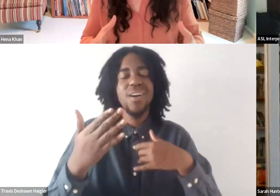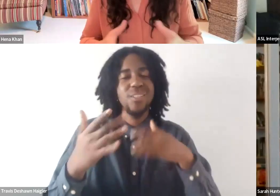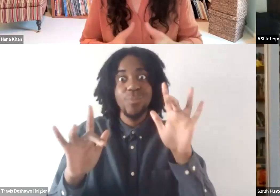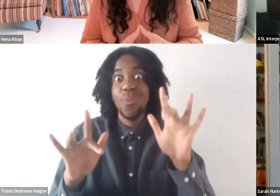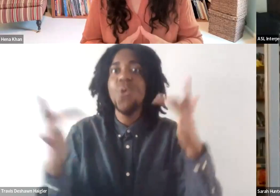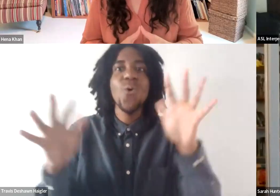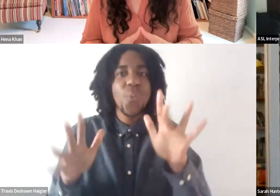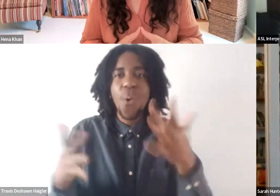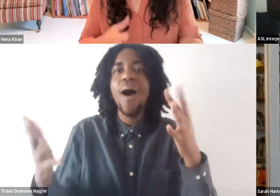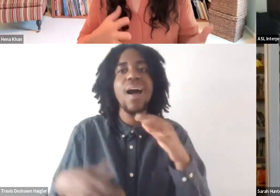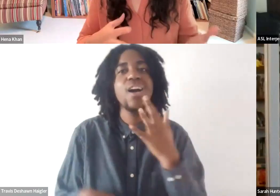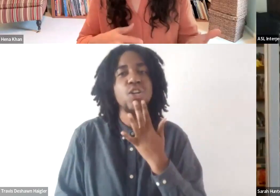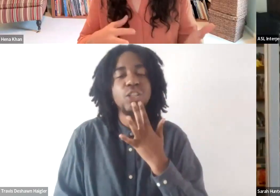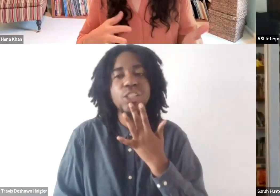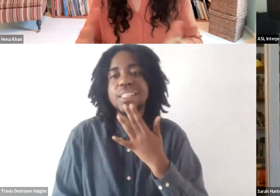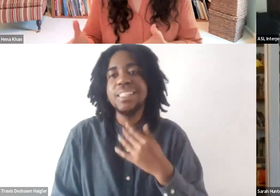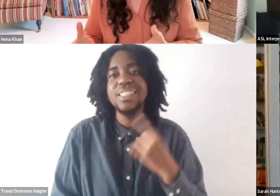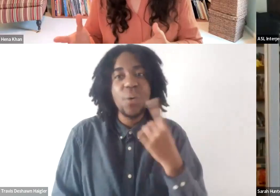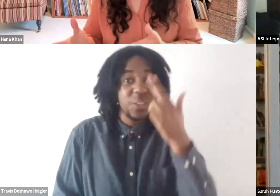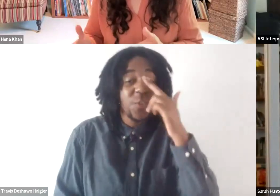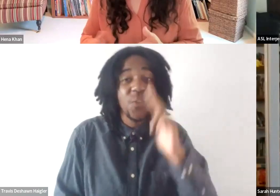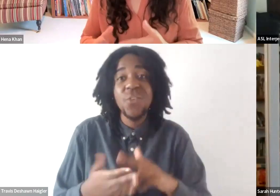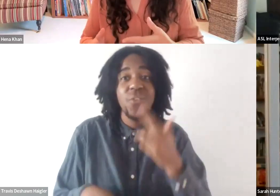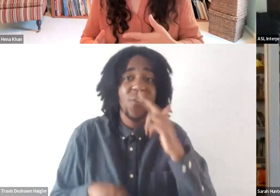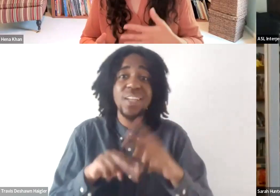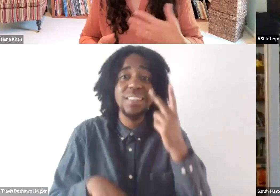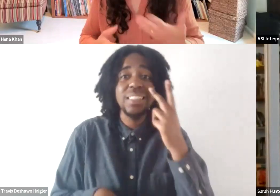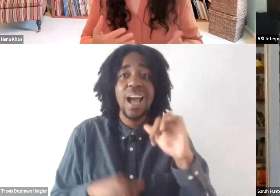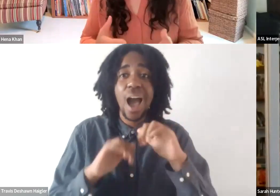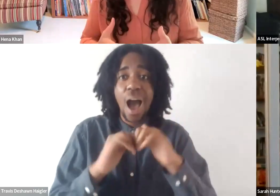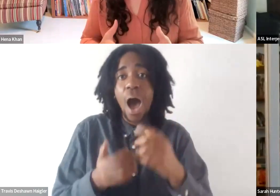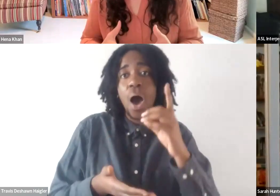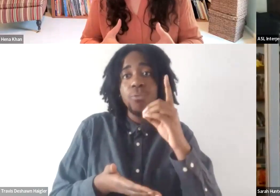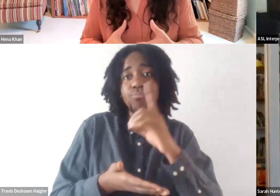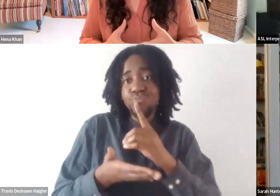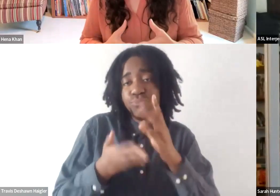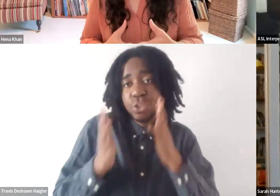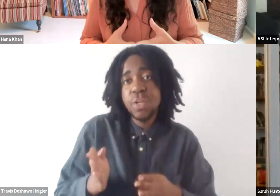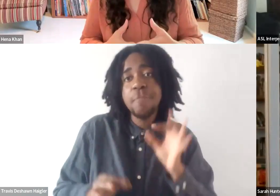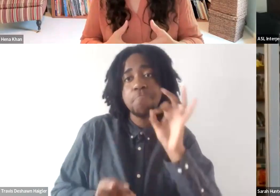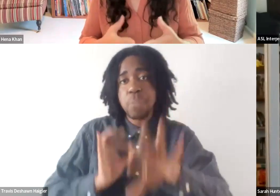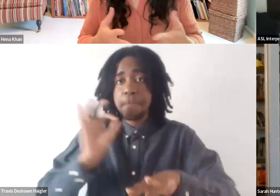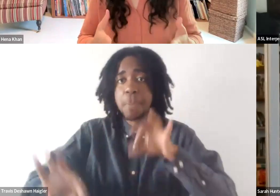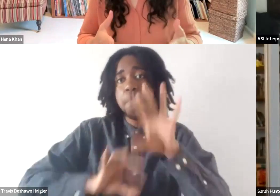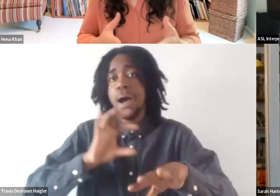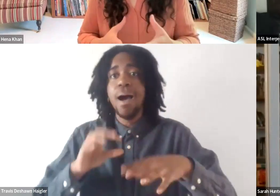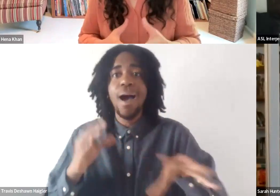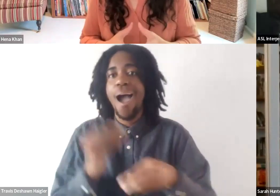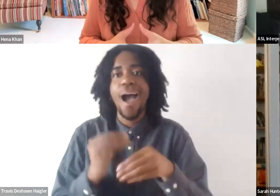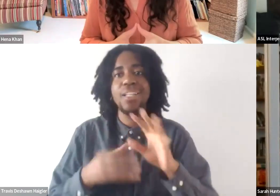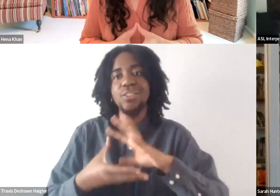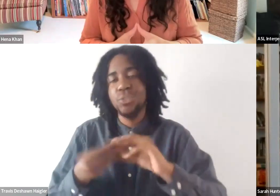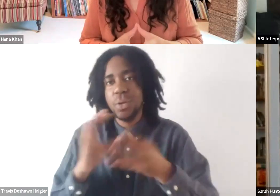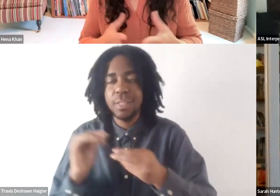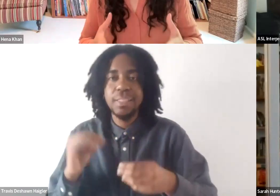always super fun to see the way an illustrator brings themselves to the story and adds elements of their own. And Under My Hijab, we saw